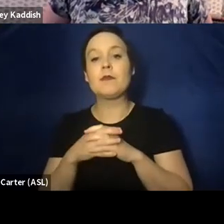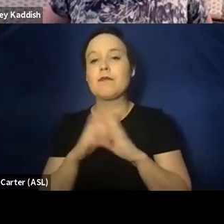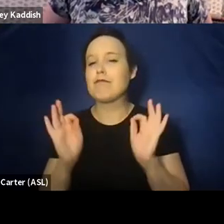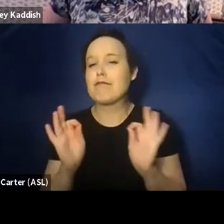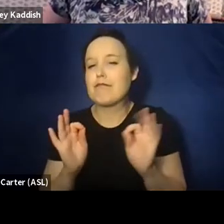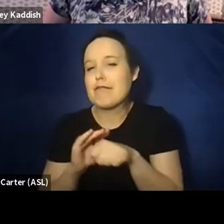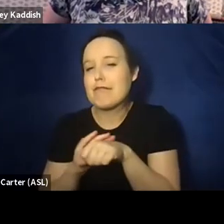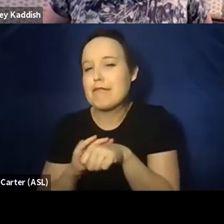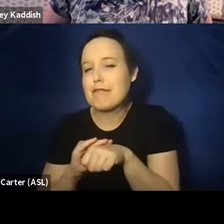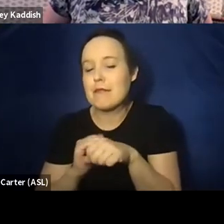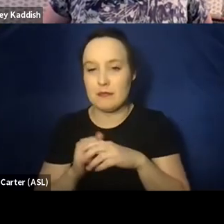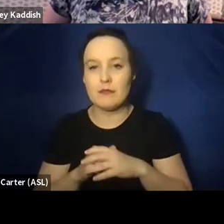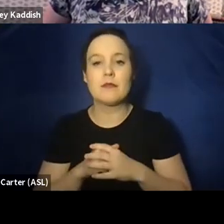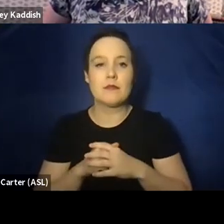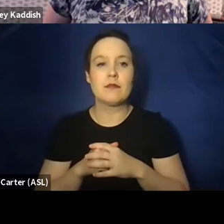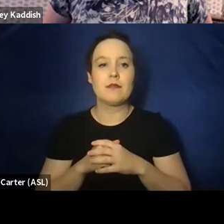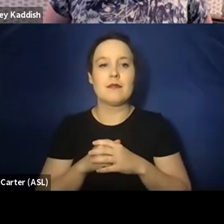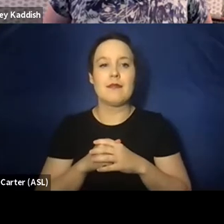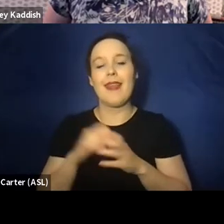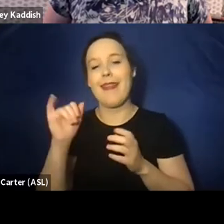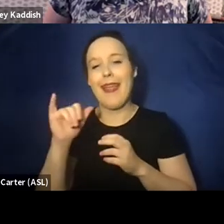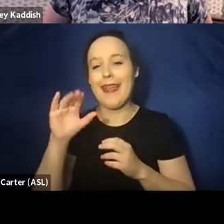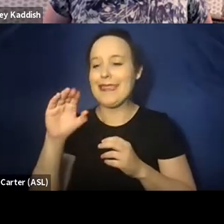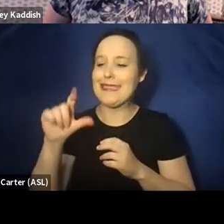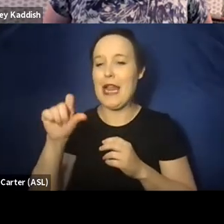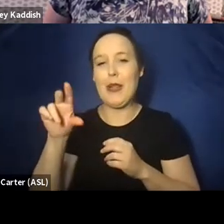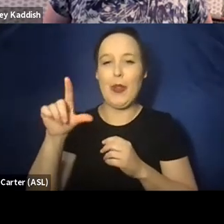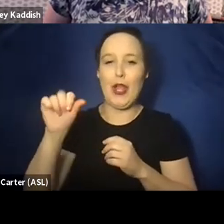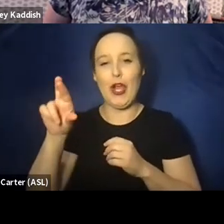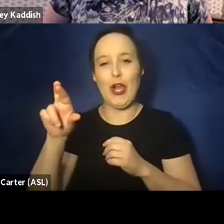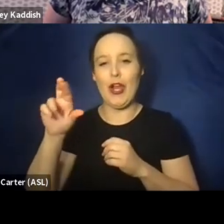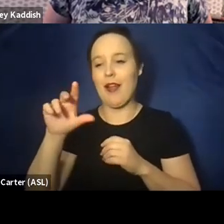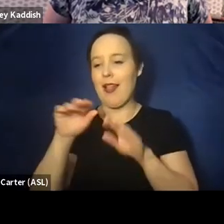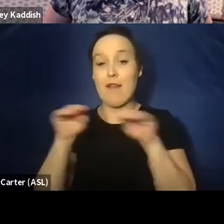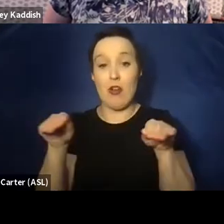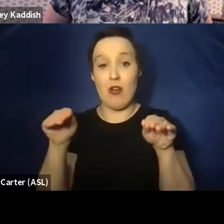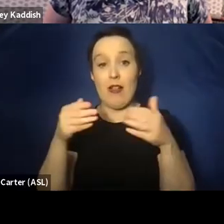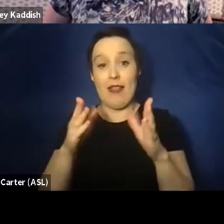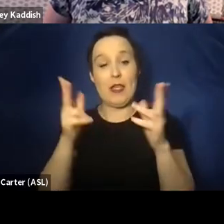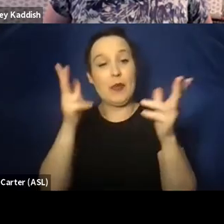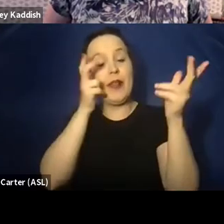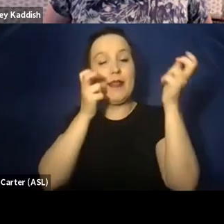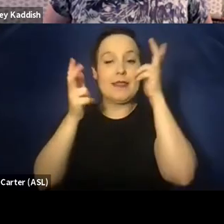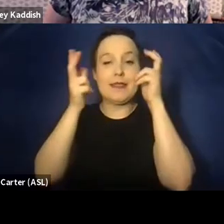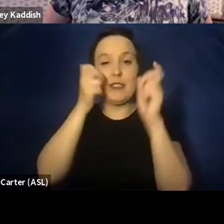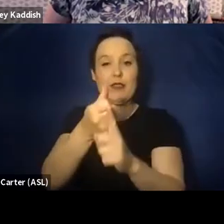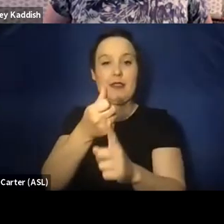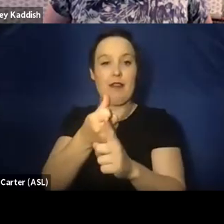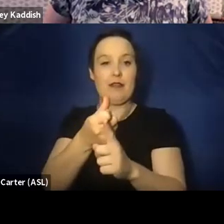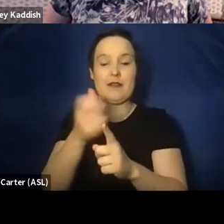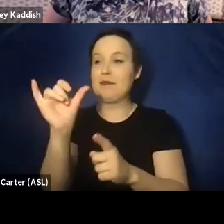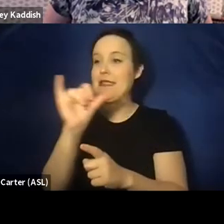level. I'm going to talk about this on the cellular level and let you listen freely, just as I would ask a